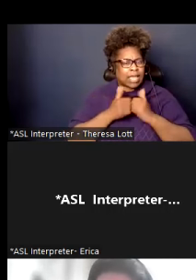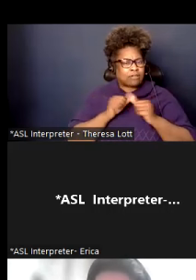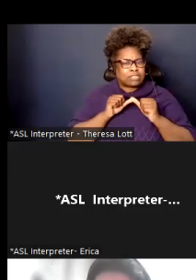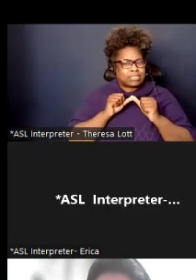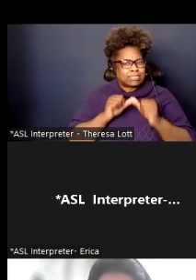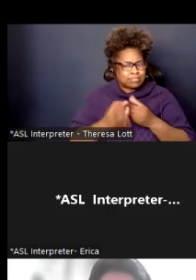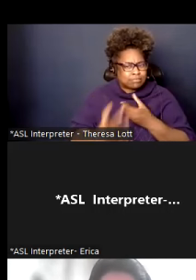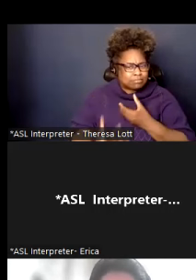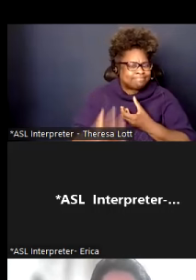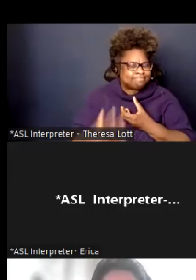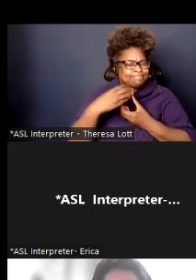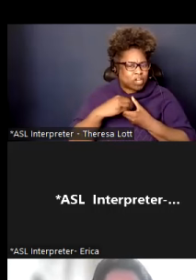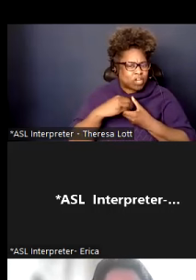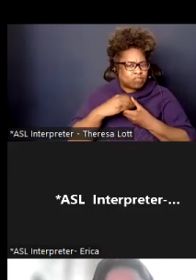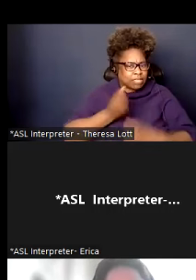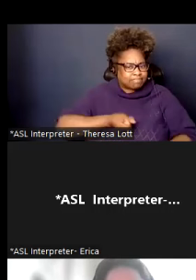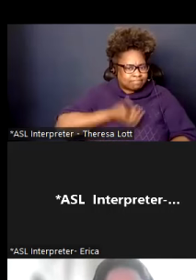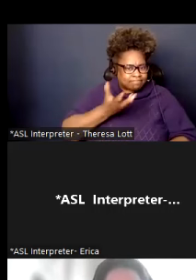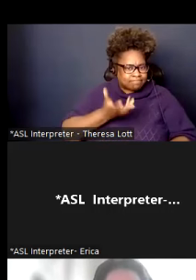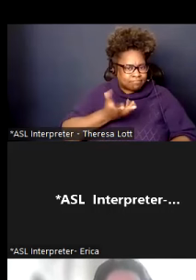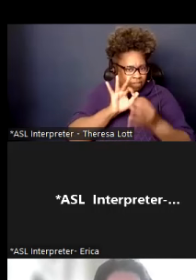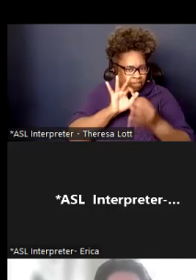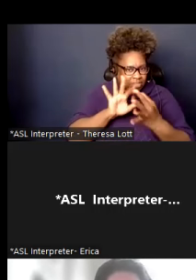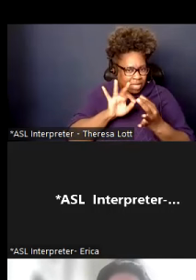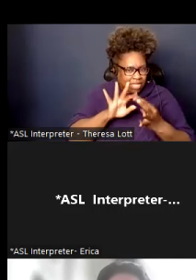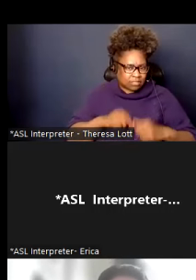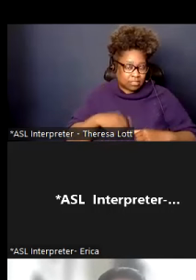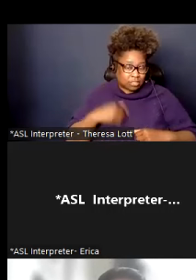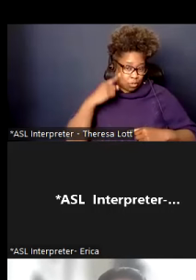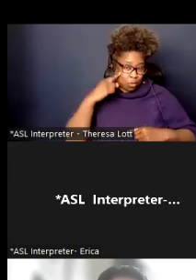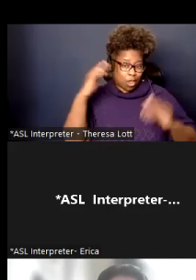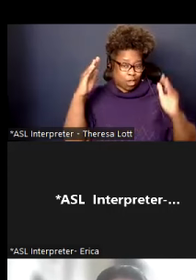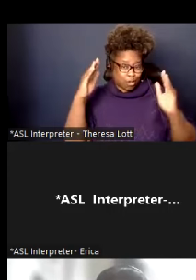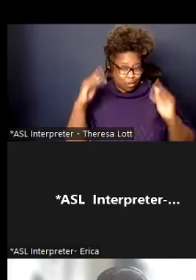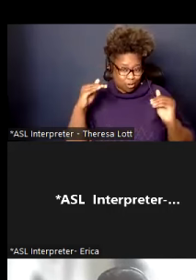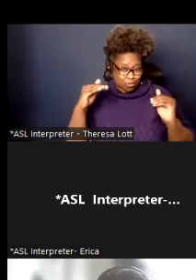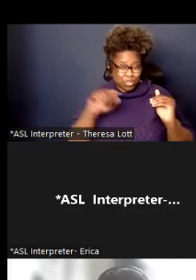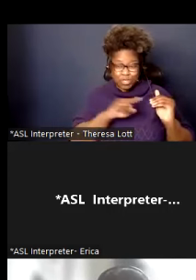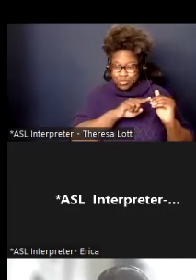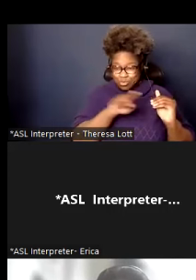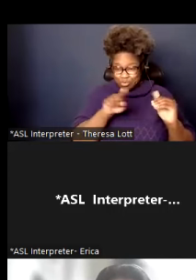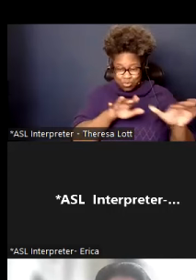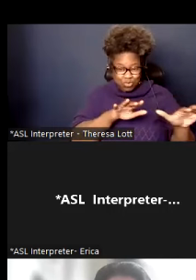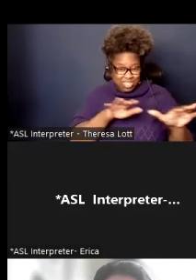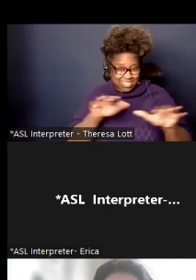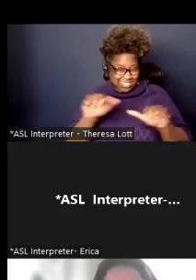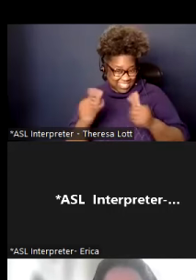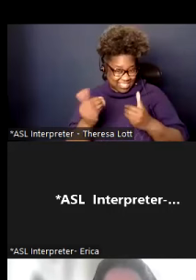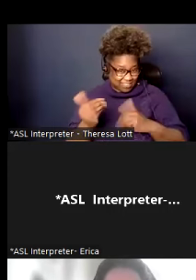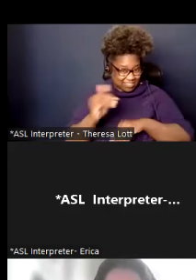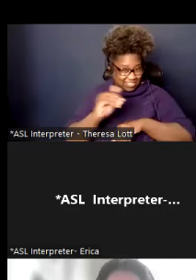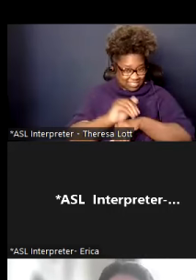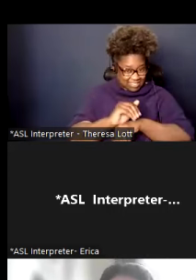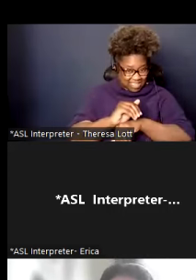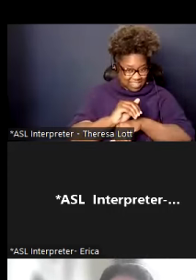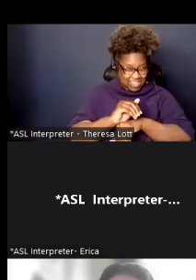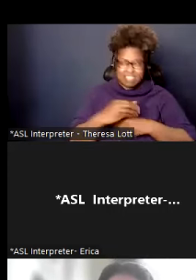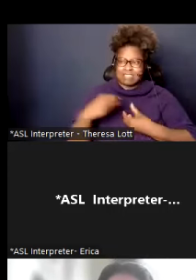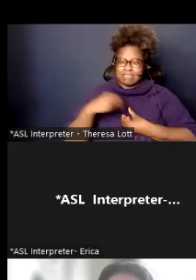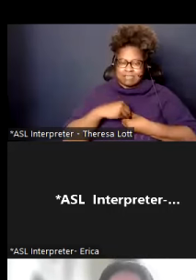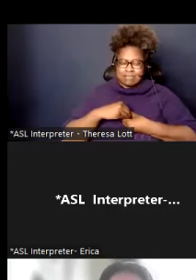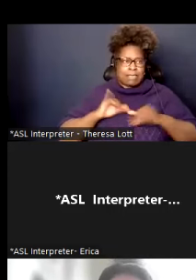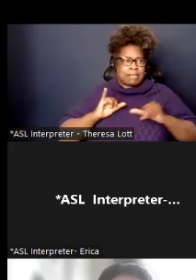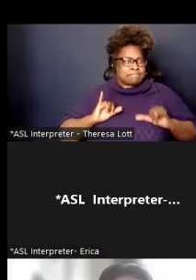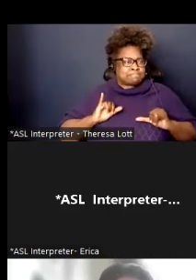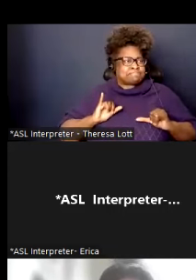our feedback. So I'm hoping that you'll leave here today with an internalized awareness that we